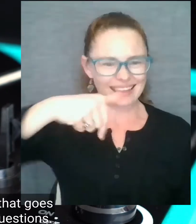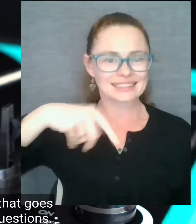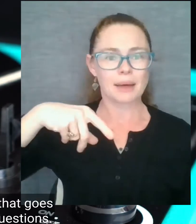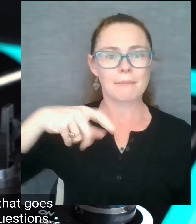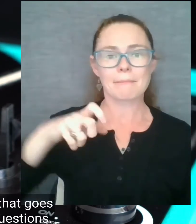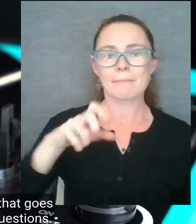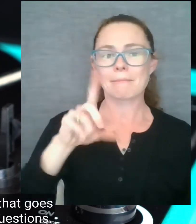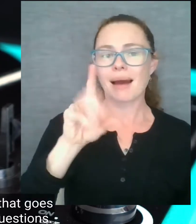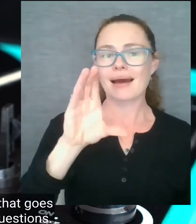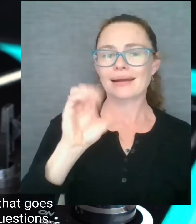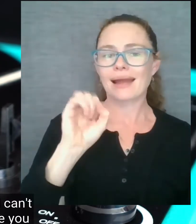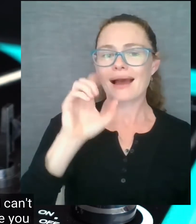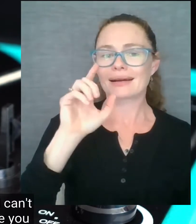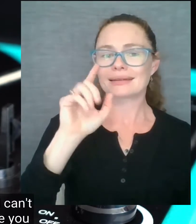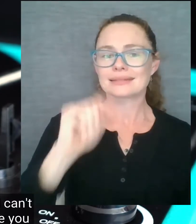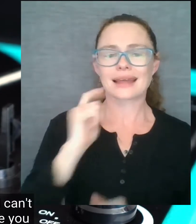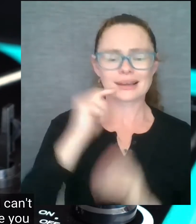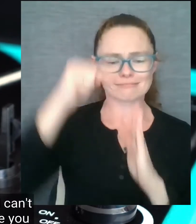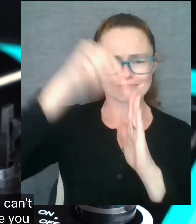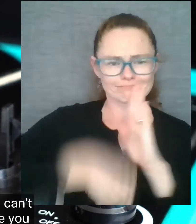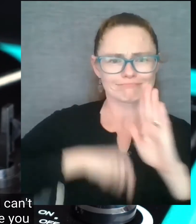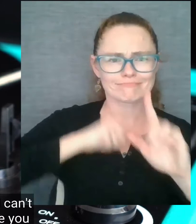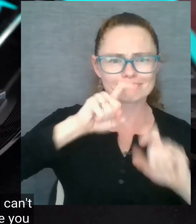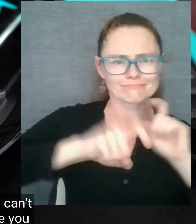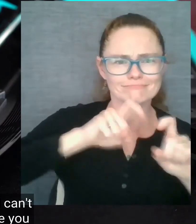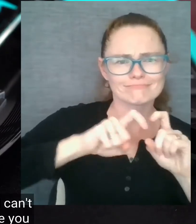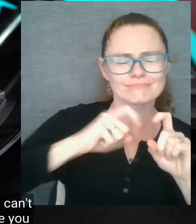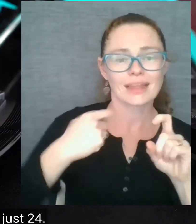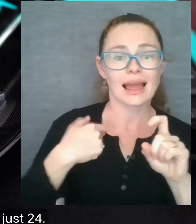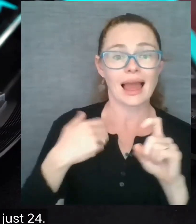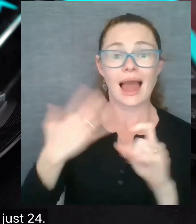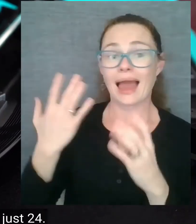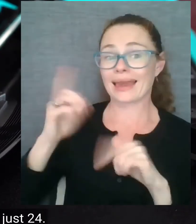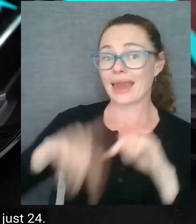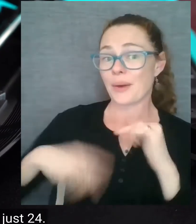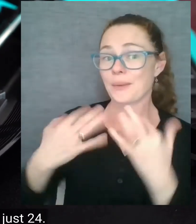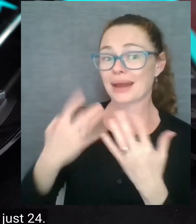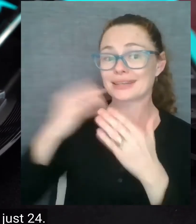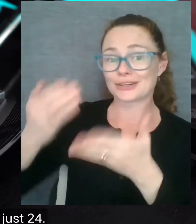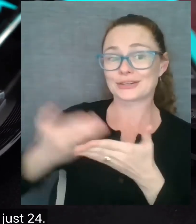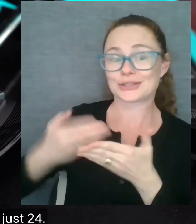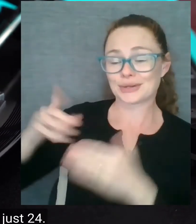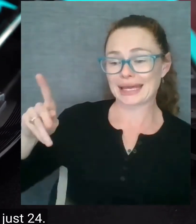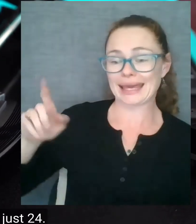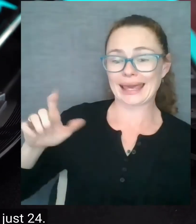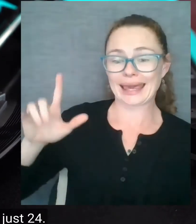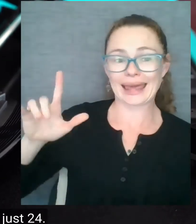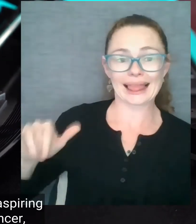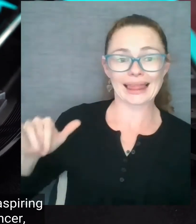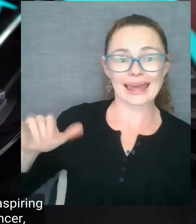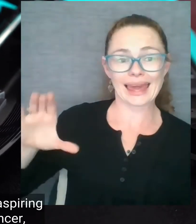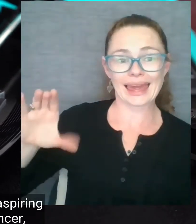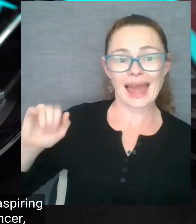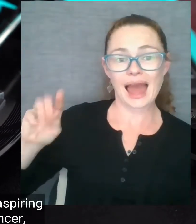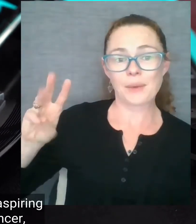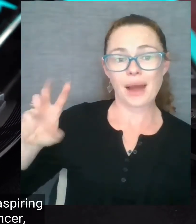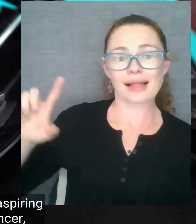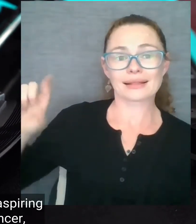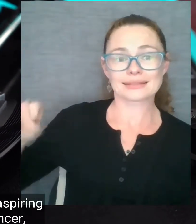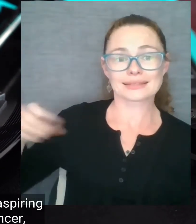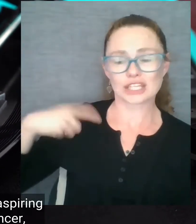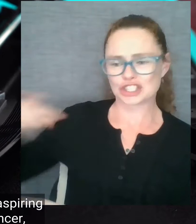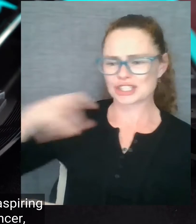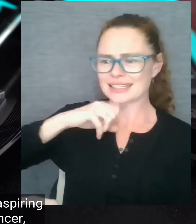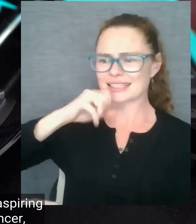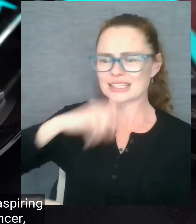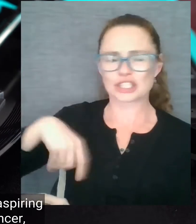goes deep into these questions, and that is why I can't wait to introduce you to Keely Cat-Wells. Just 24, she was once an